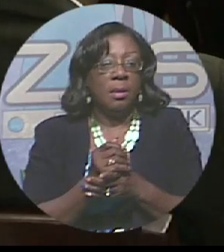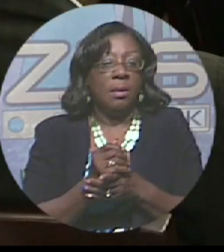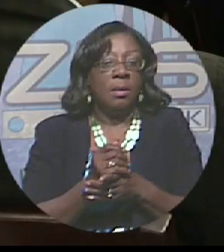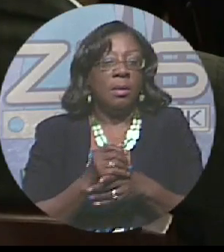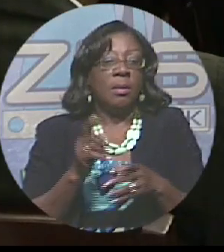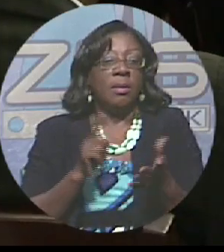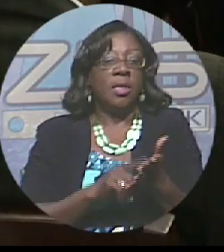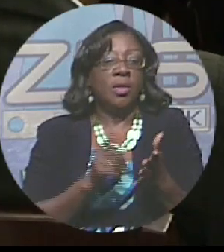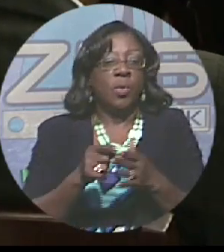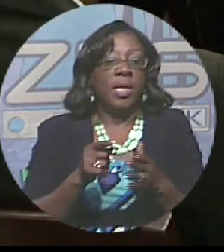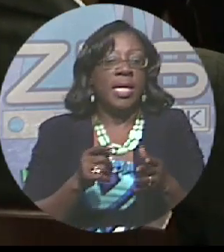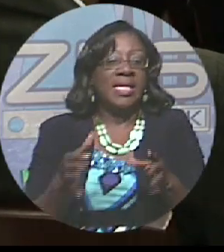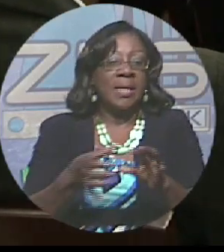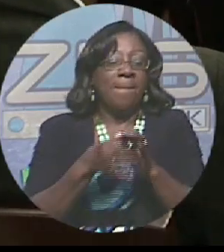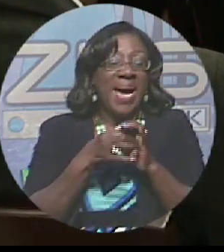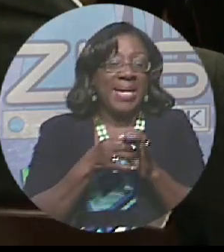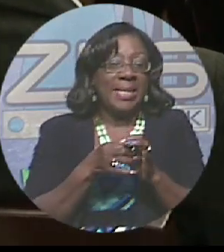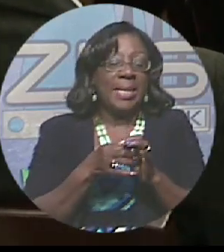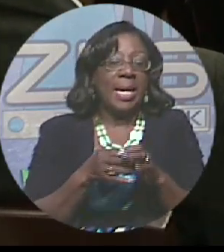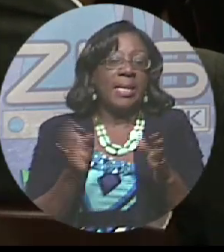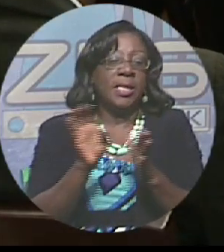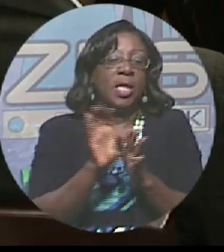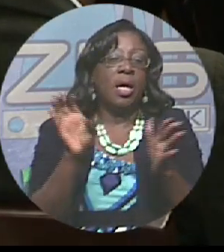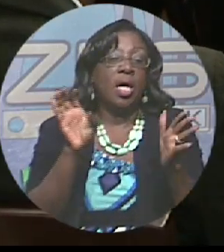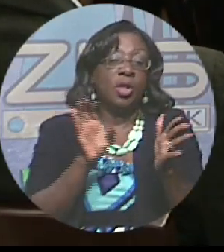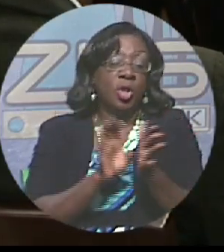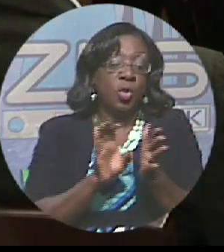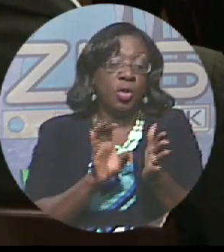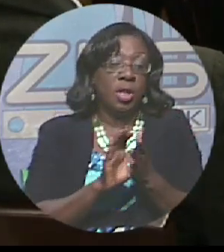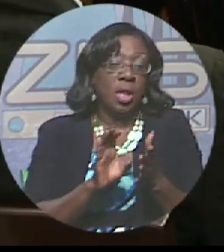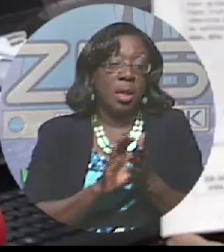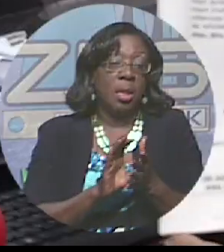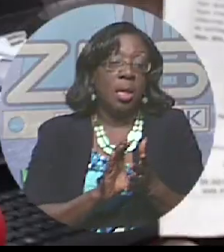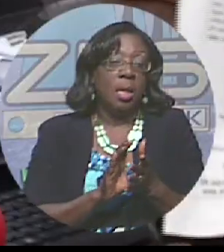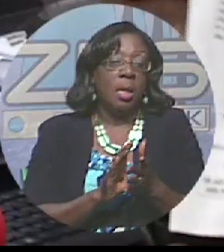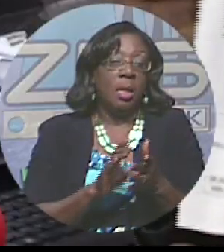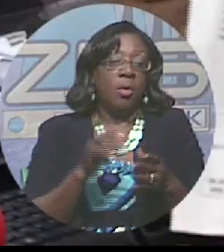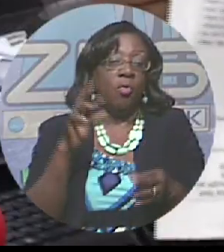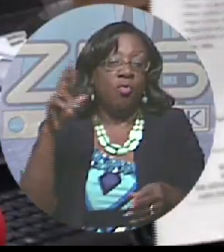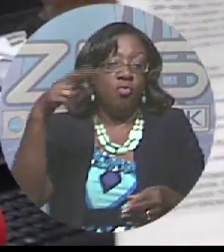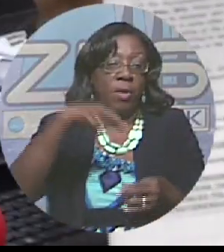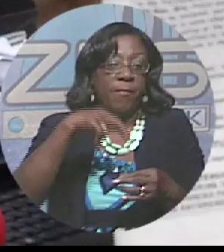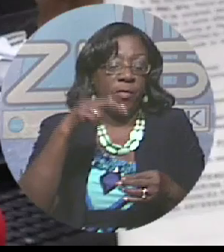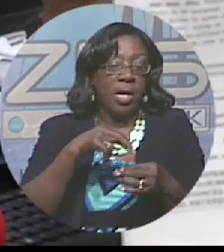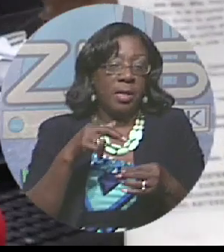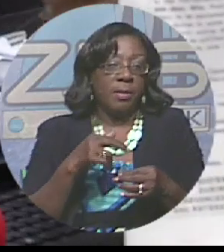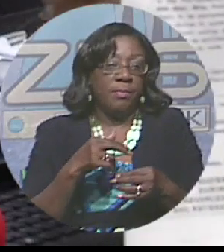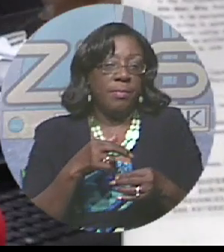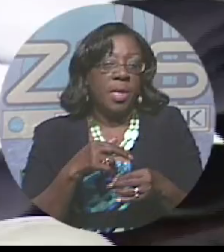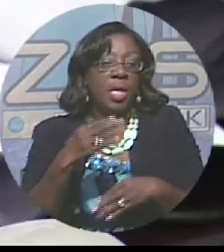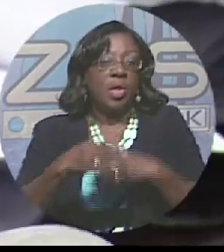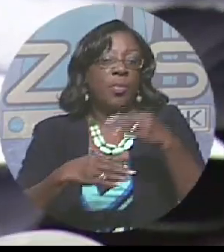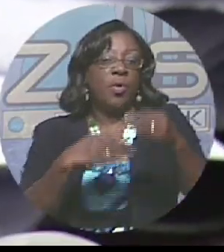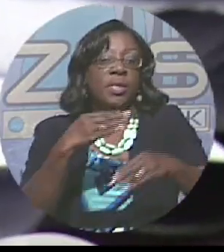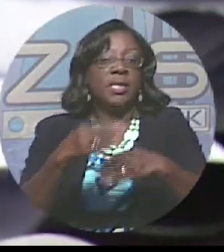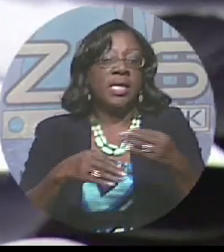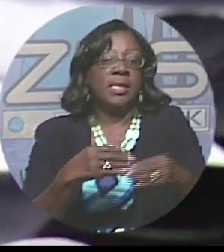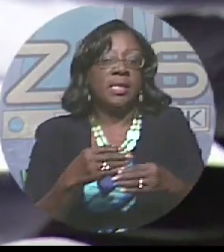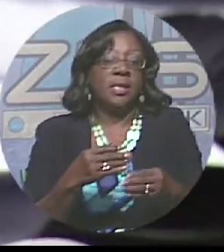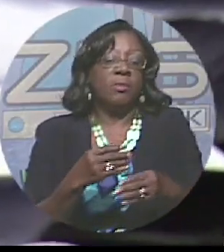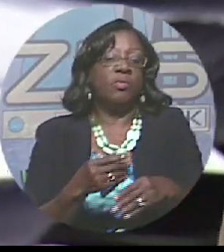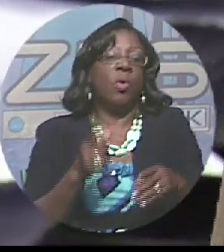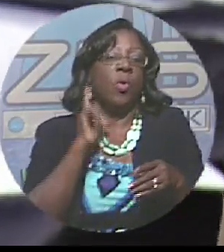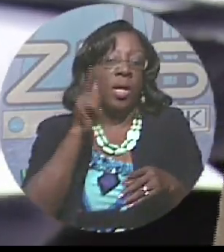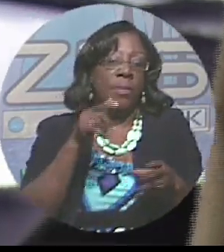this one is binding, meaning government cannot come back and change the results. Despite the difference, Hall says the process will be carried out in